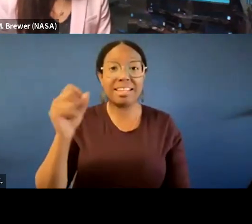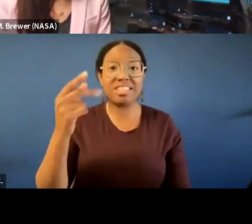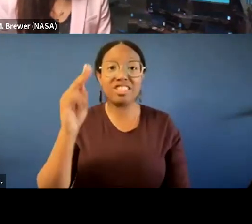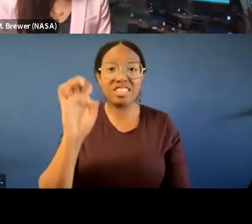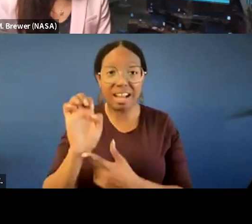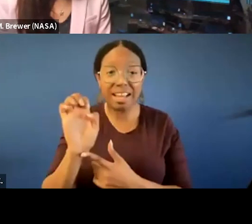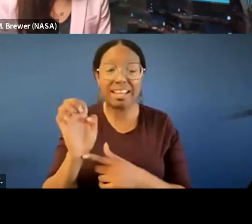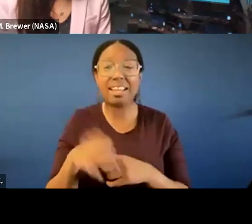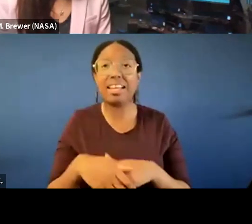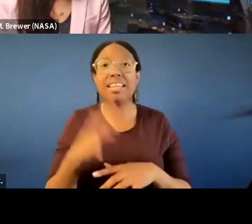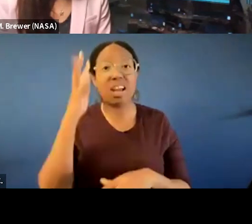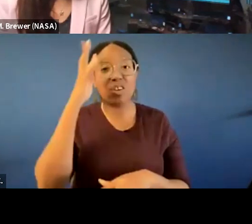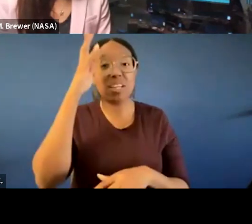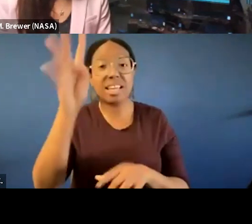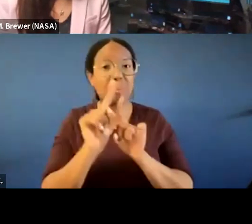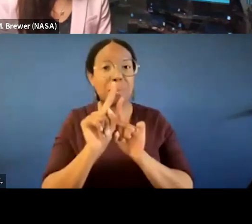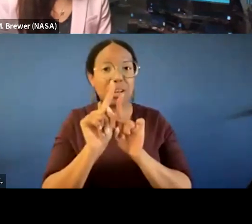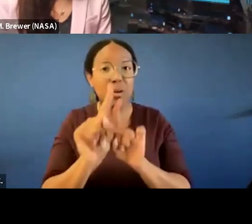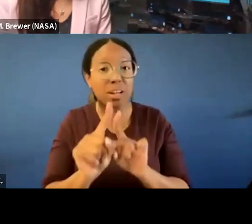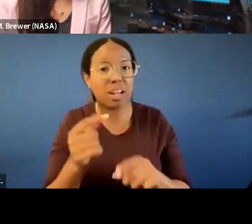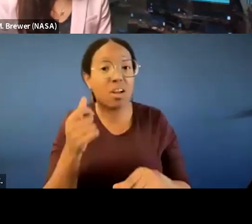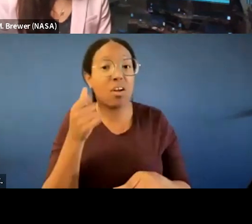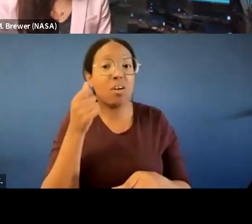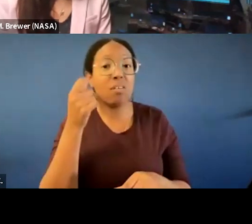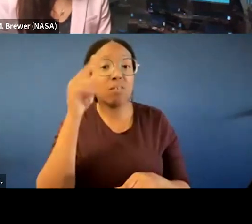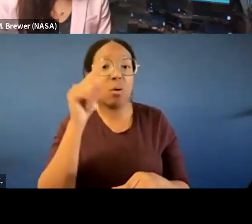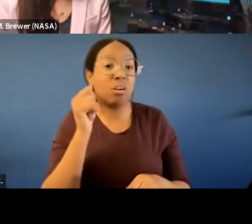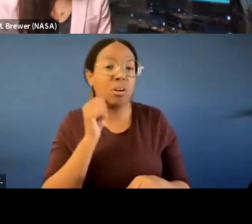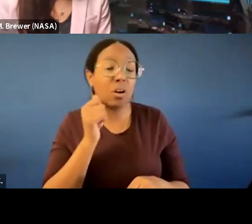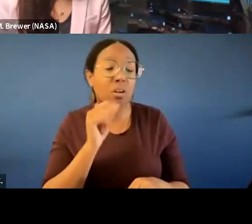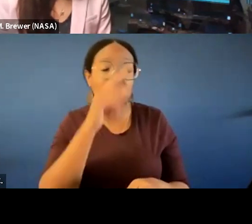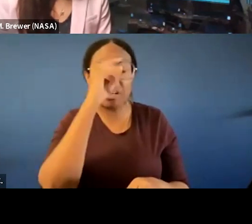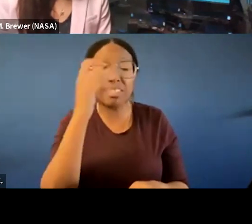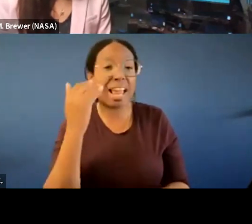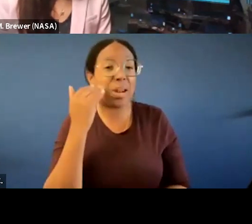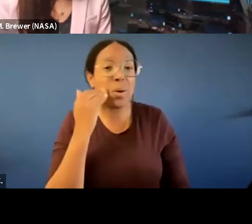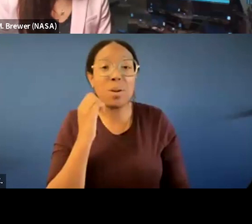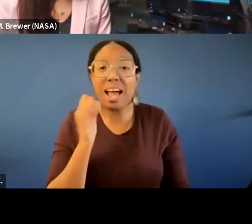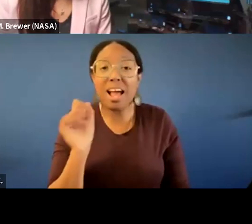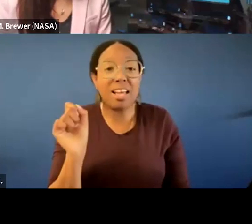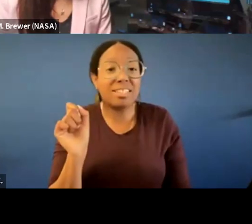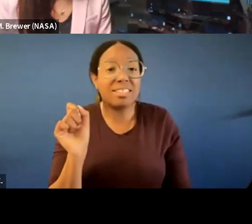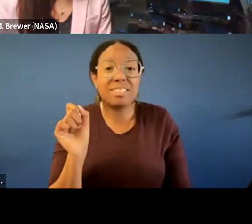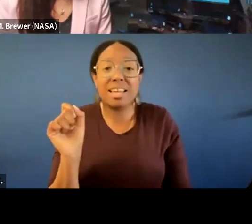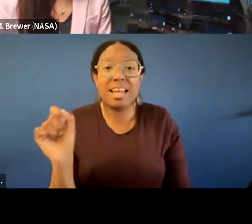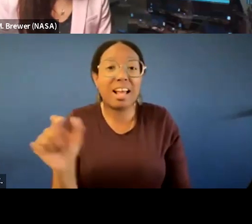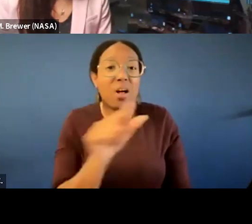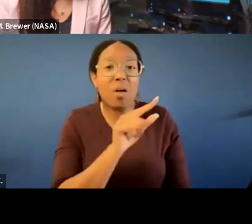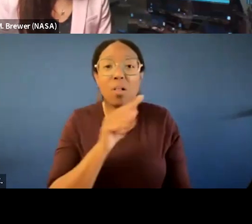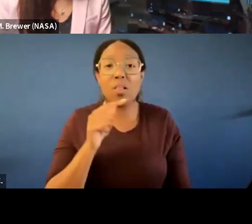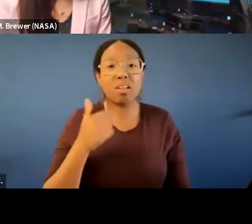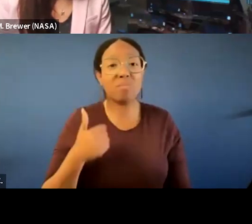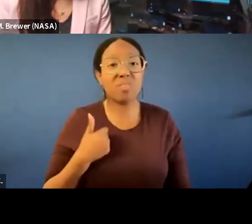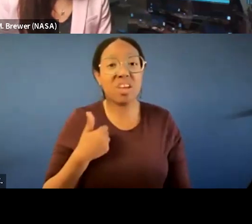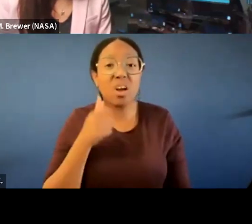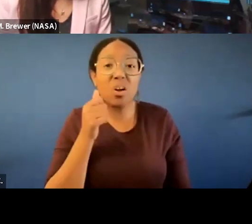It was because I knew not all young girls had the opportunity that I had by having the mom that I have,